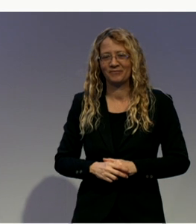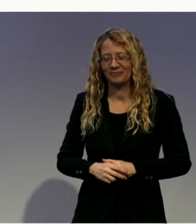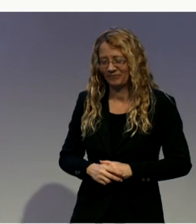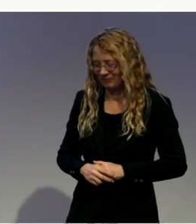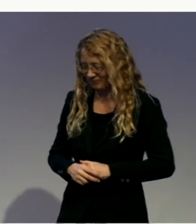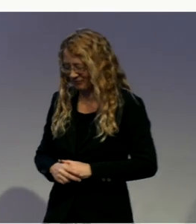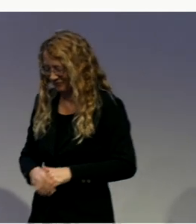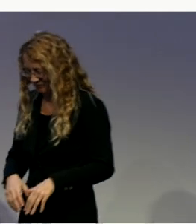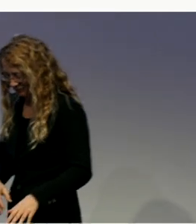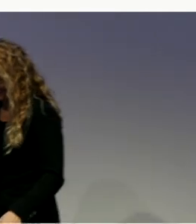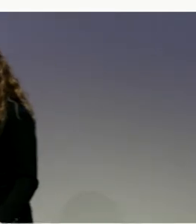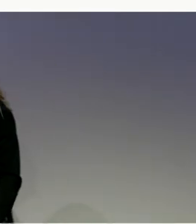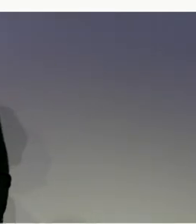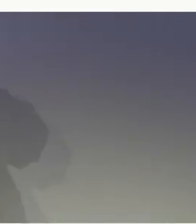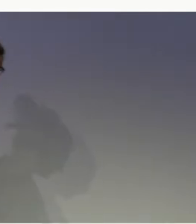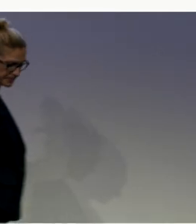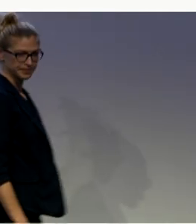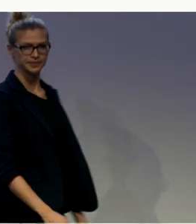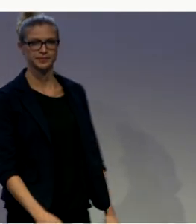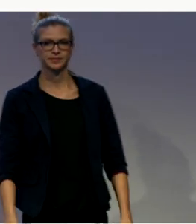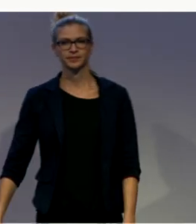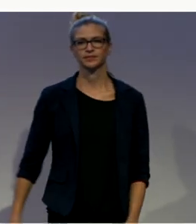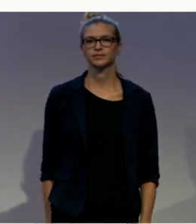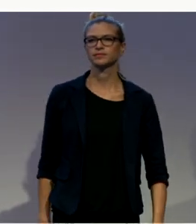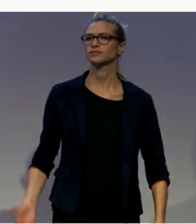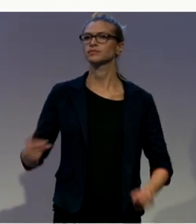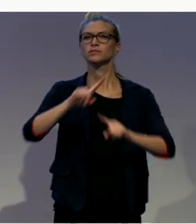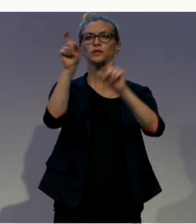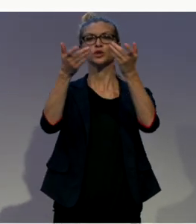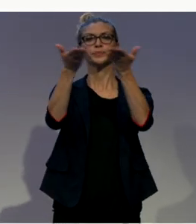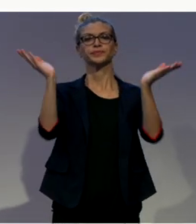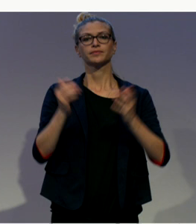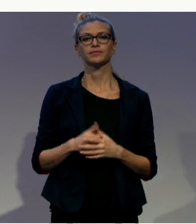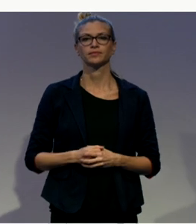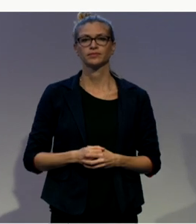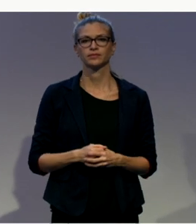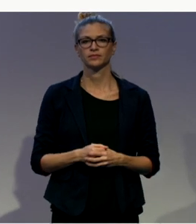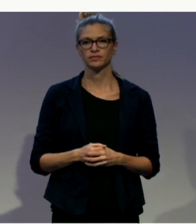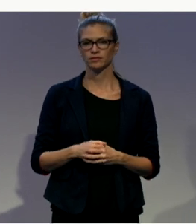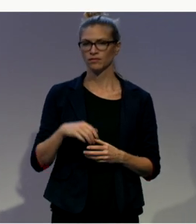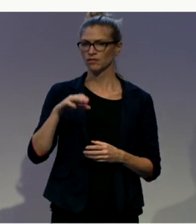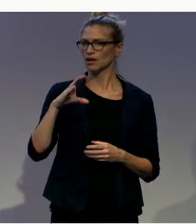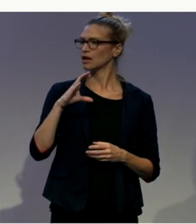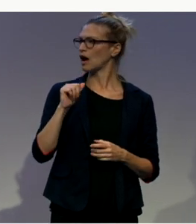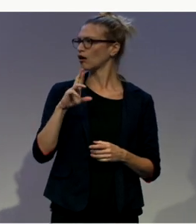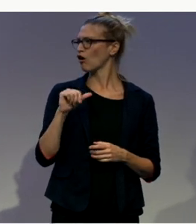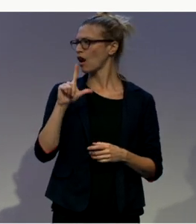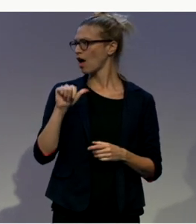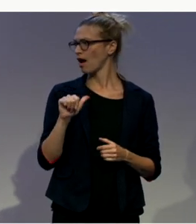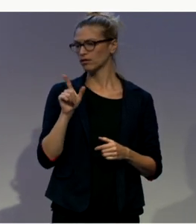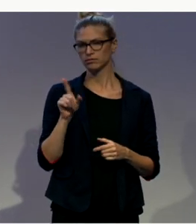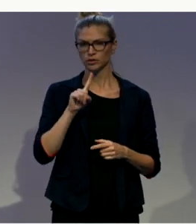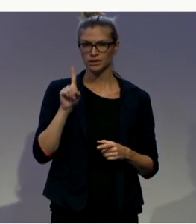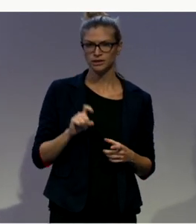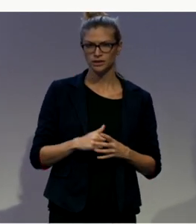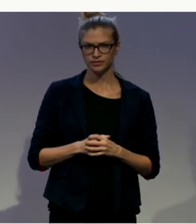Your time. So you've been mentioning to it, we all looked through your presentation